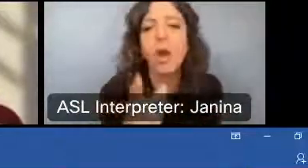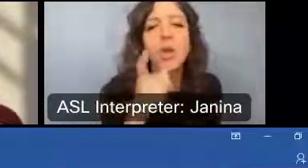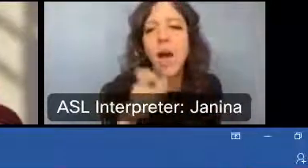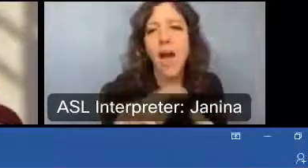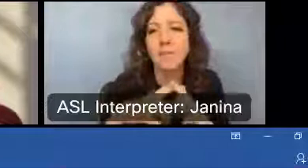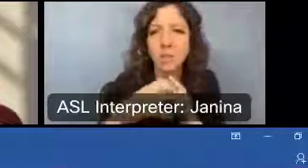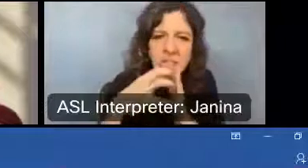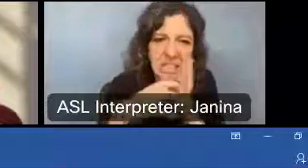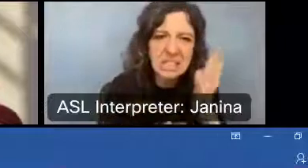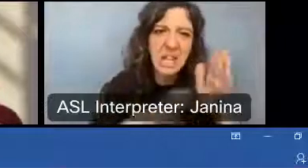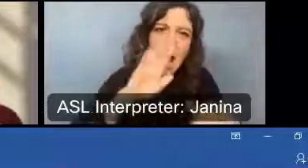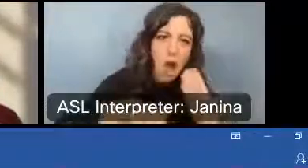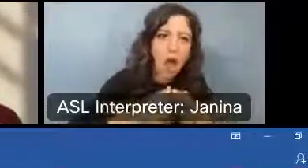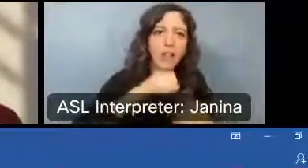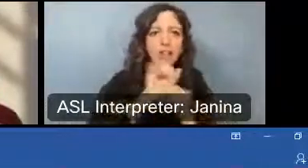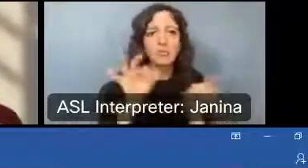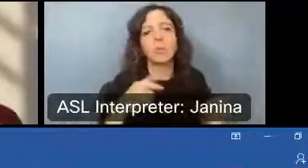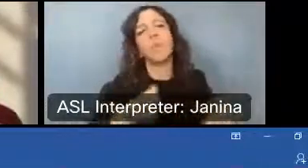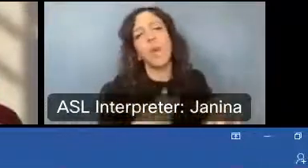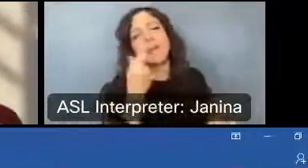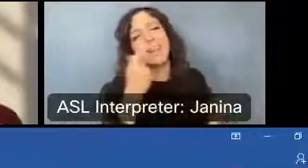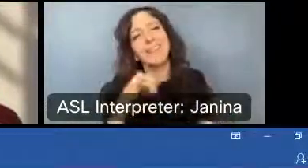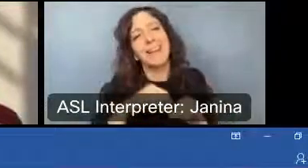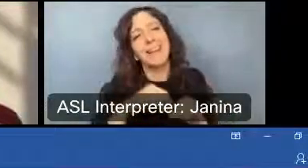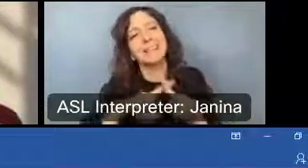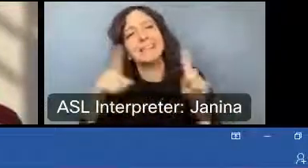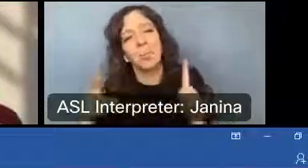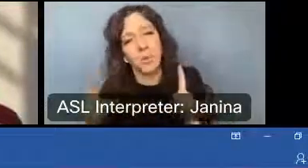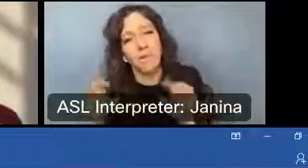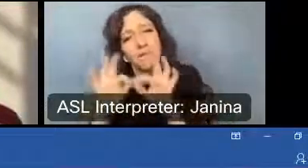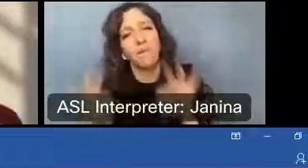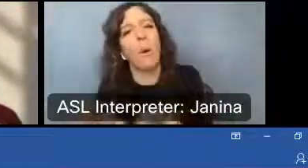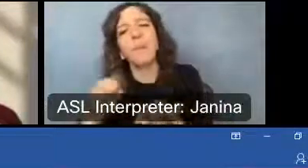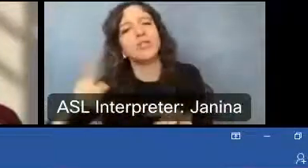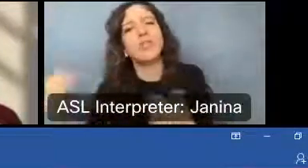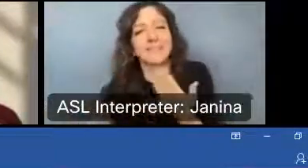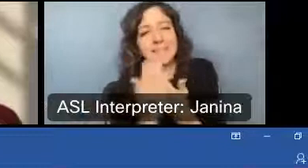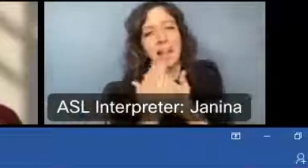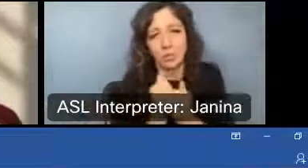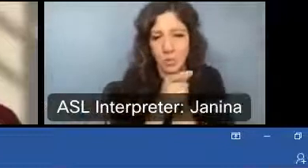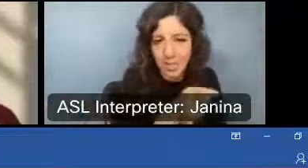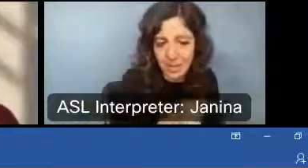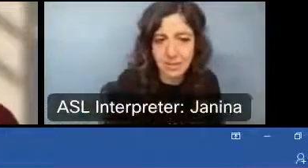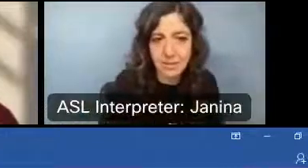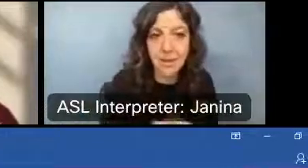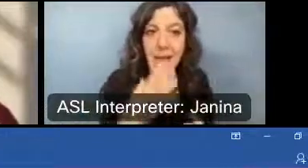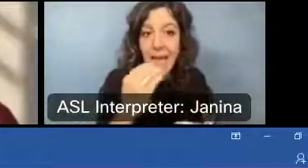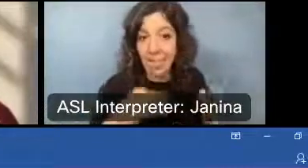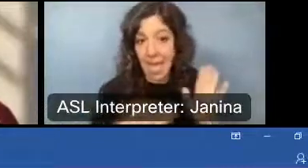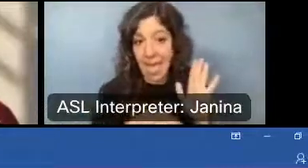job descriptions. We get it that you guys have that in a separate form. We would just attach that to this. And then there's some